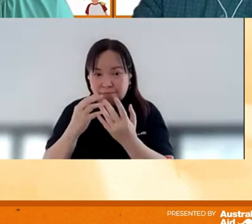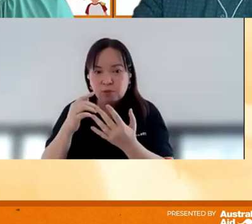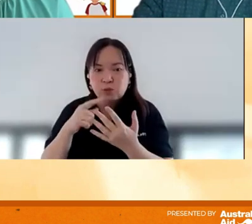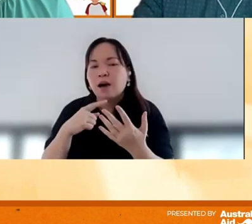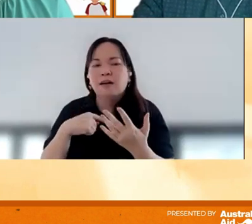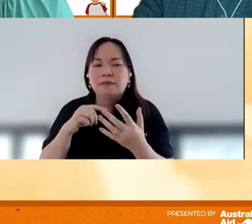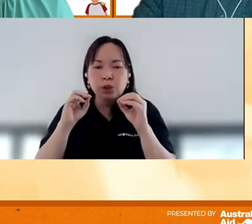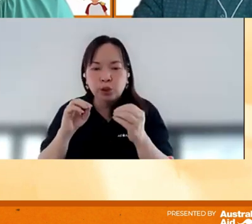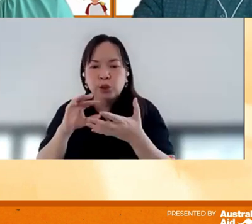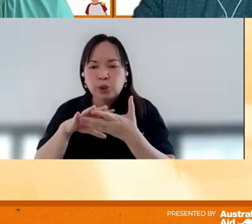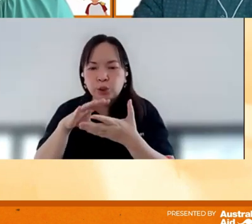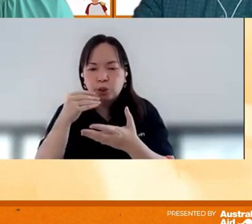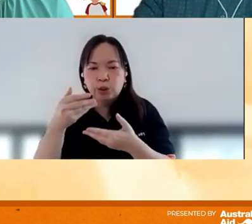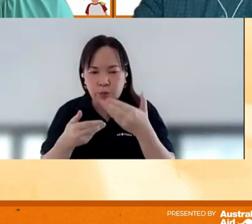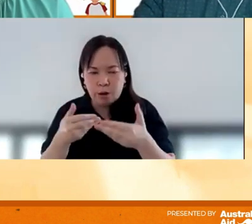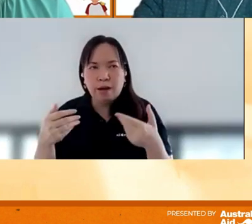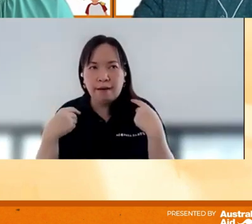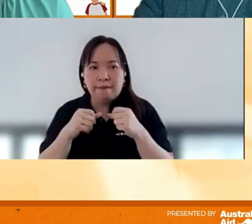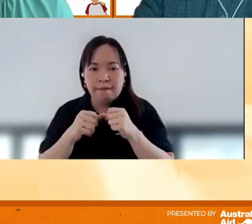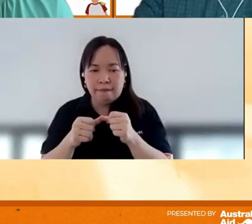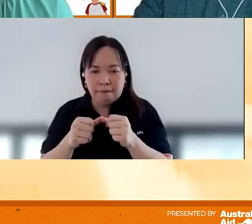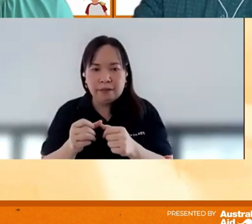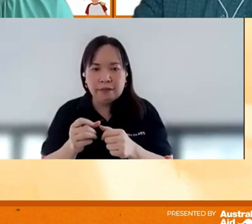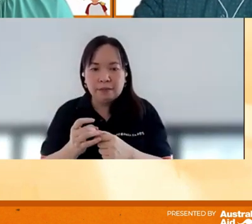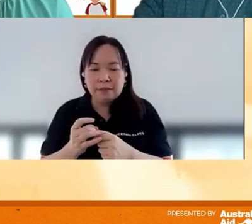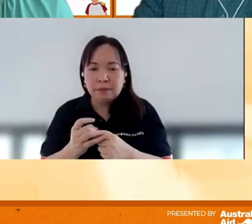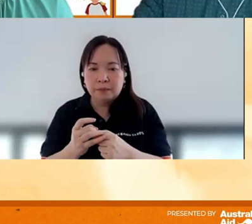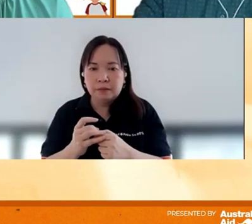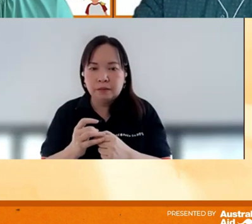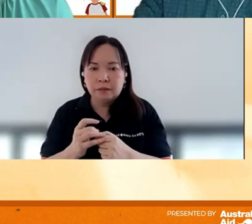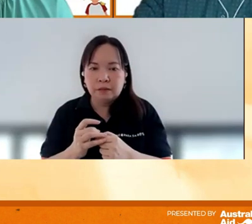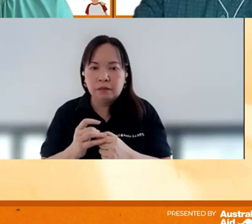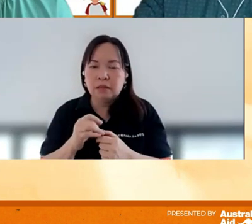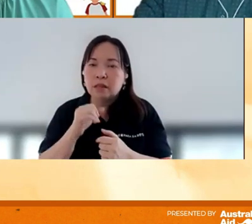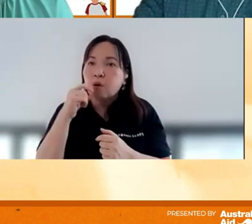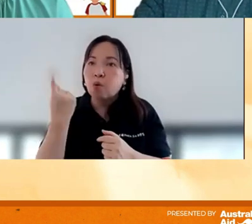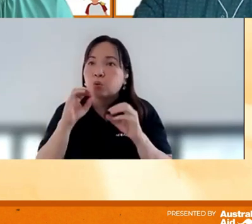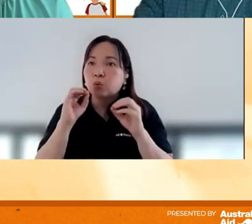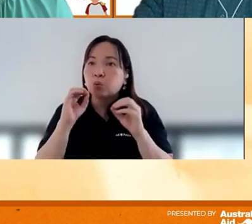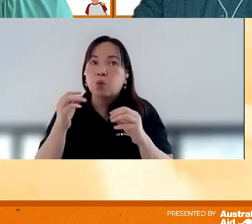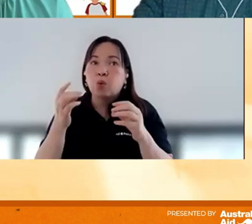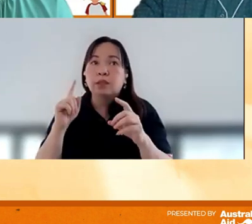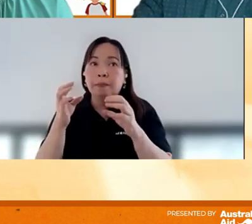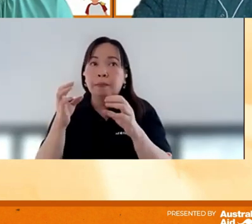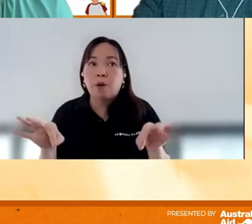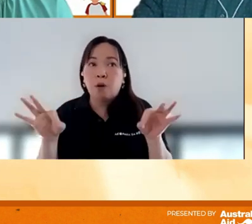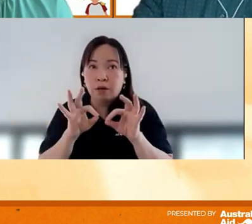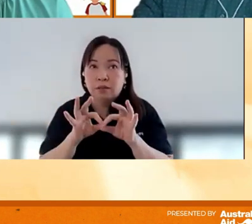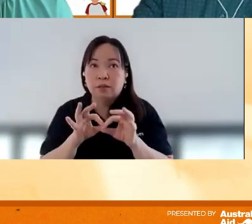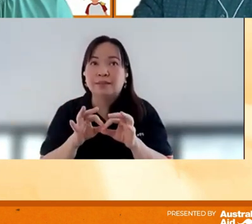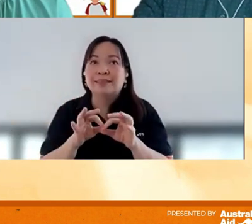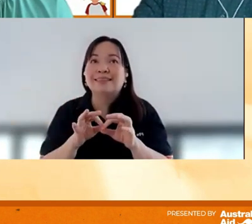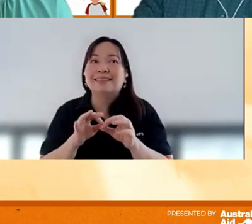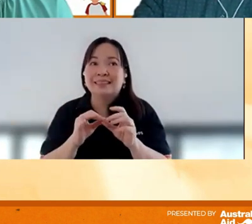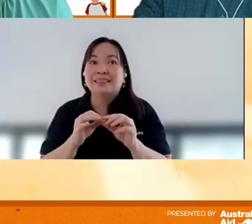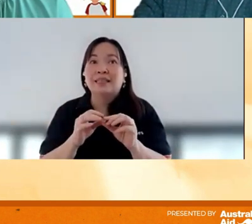process takes place. And hindi lang naman yung tinuturo yung mahalaga din na doon sa loob